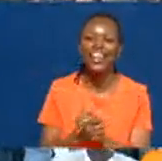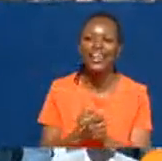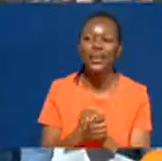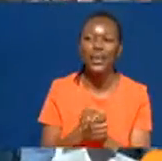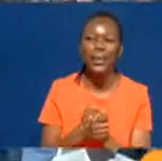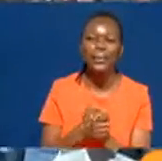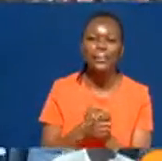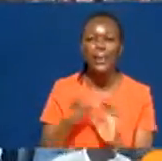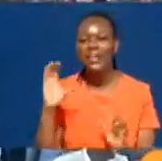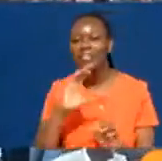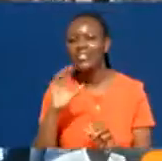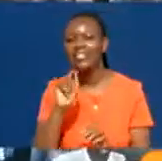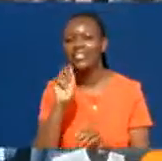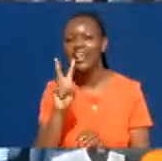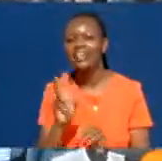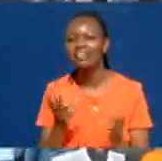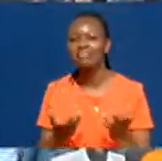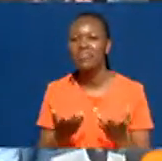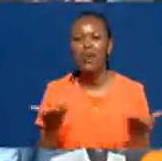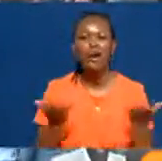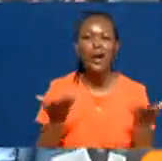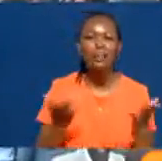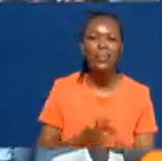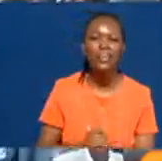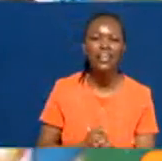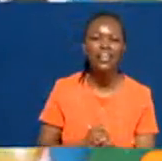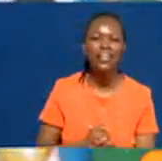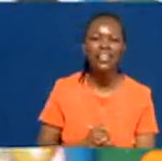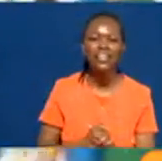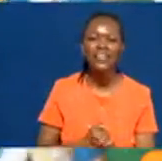Citizen. Where are they? Hawako? No, it's okay.